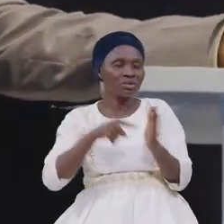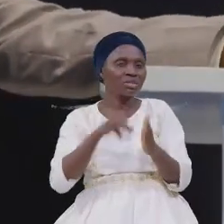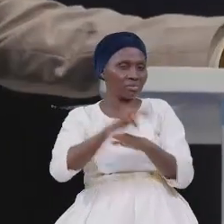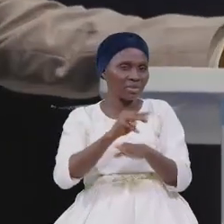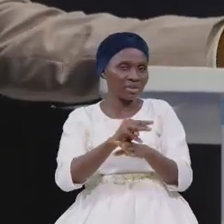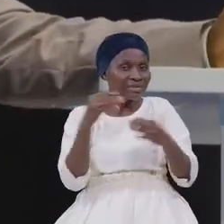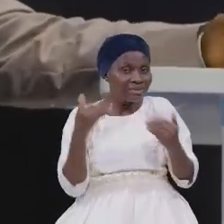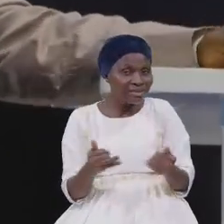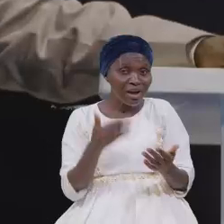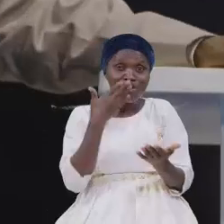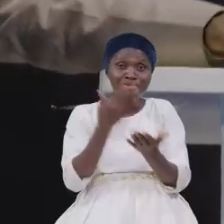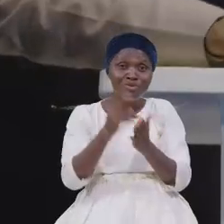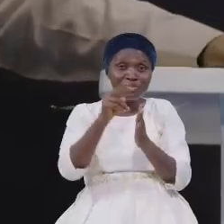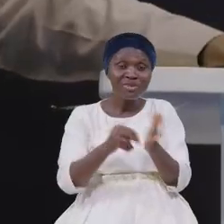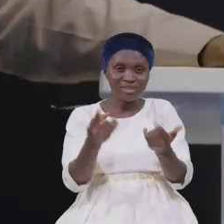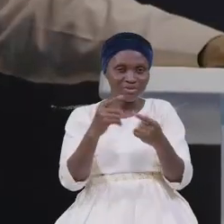of righteousness has come for you.